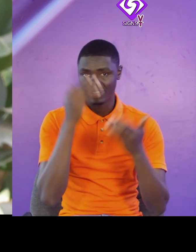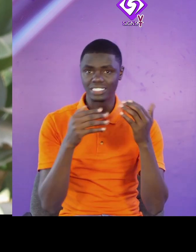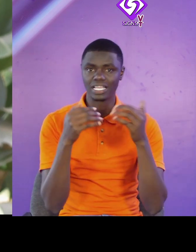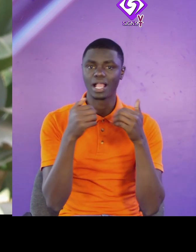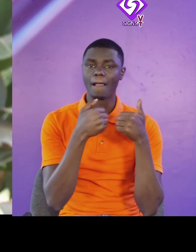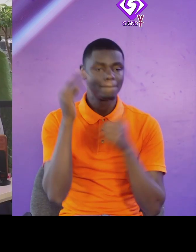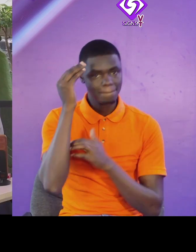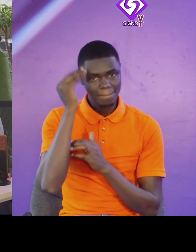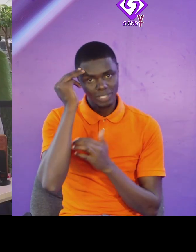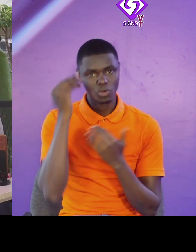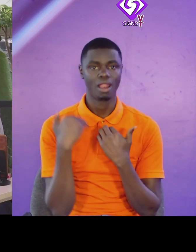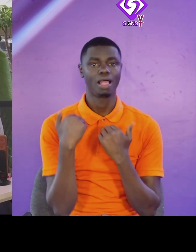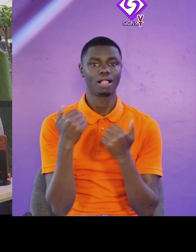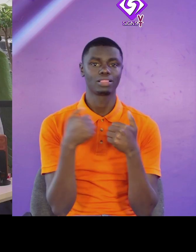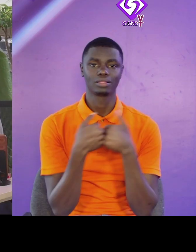challenges.